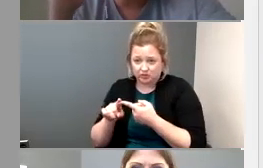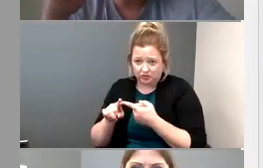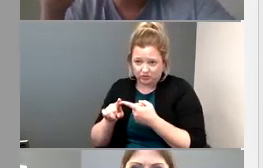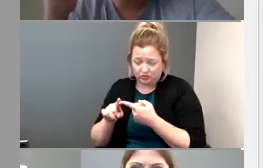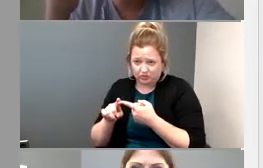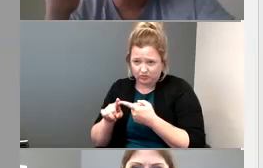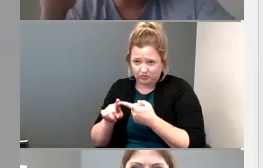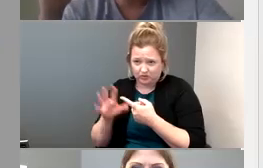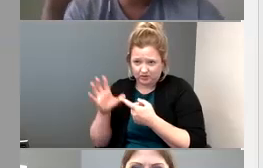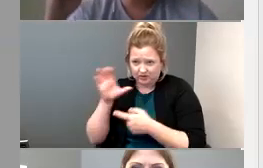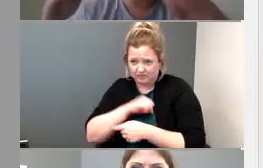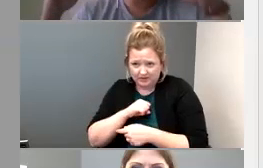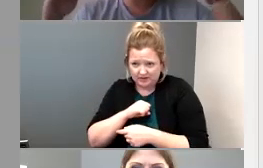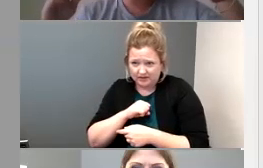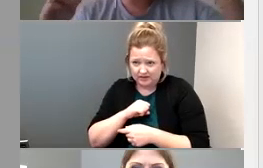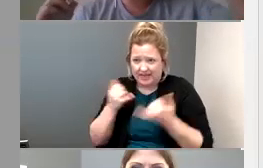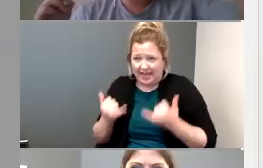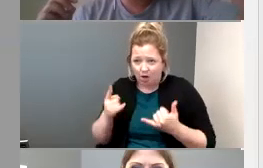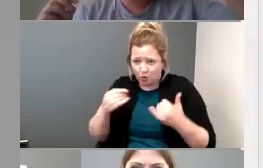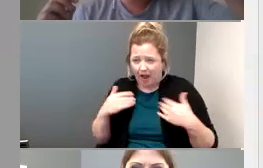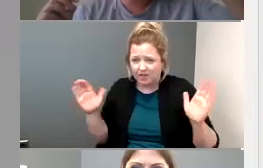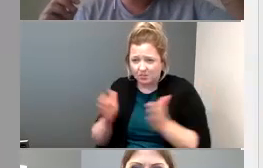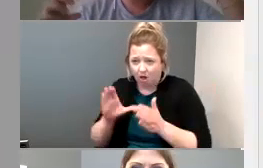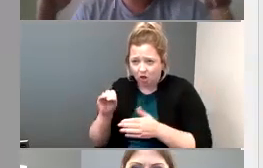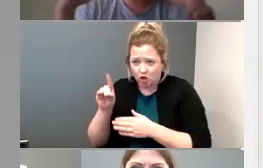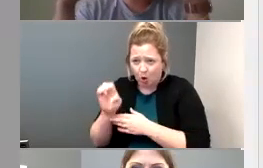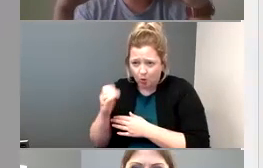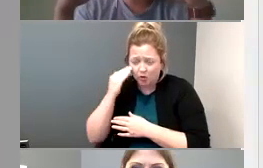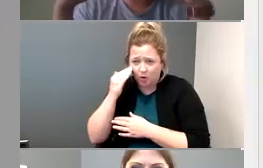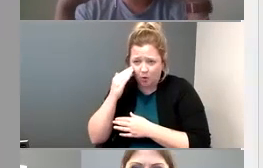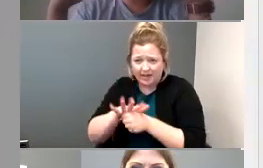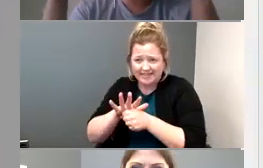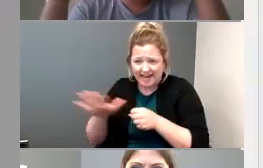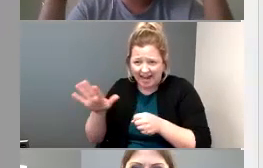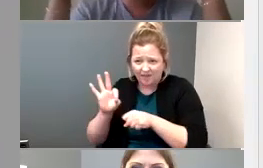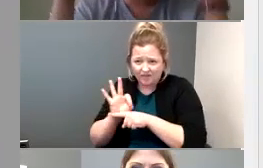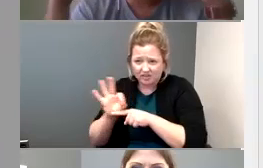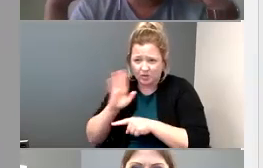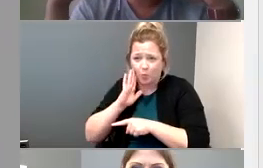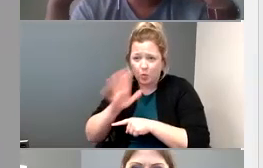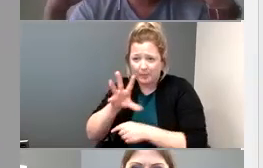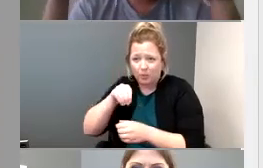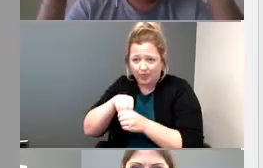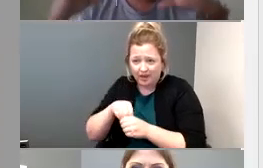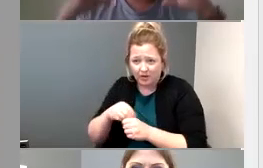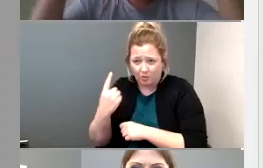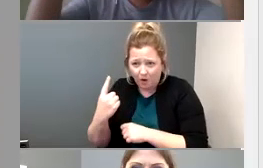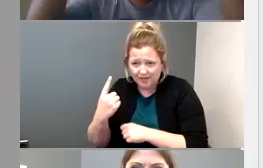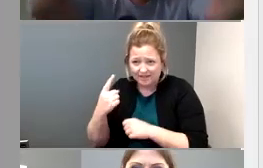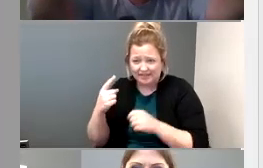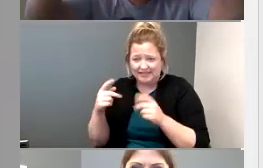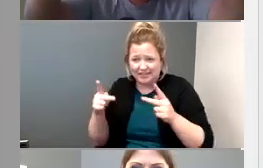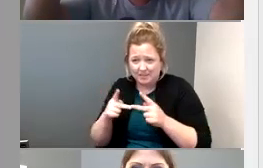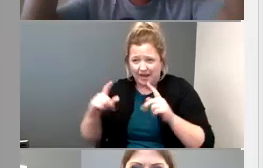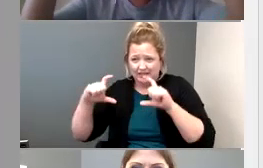you have a much smaller code and you know that your entire function call is going to be encapsulated into one stack space. Each time you